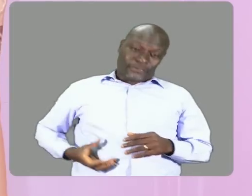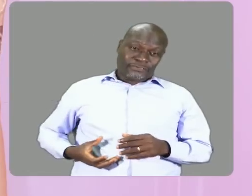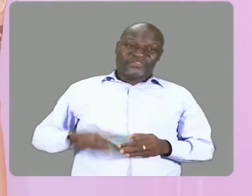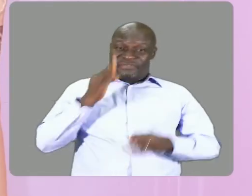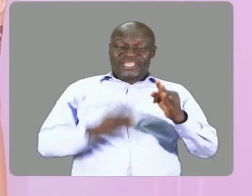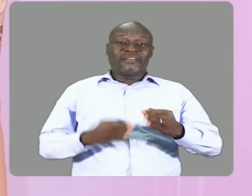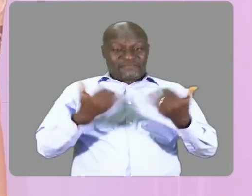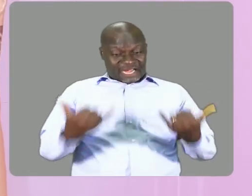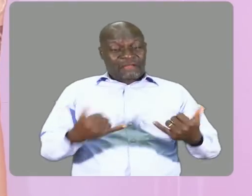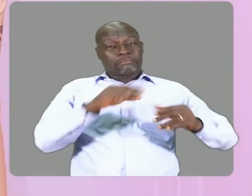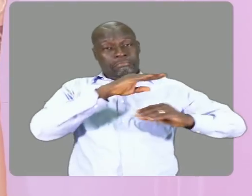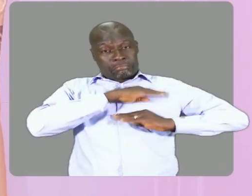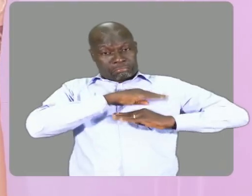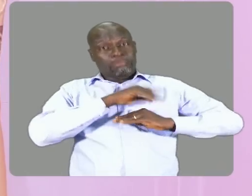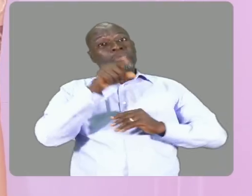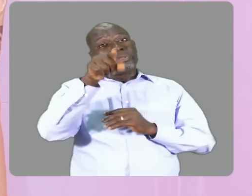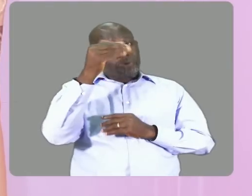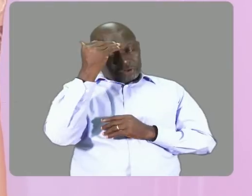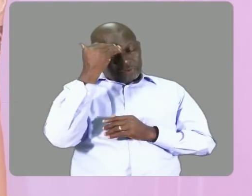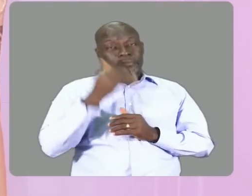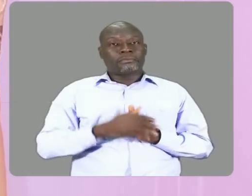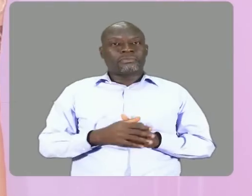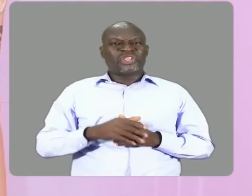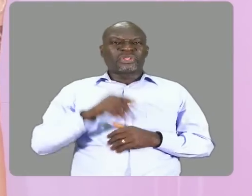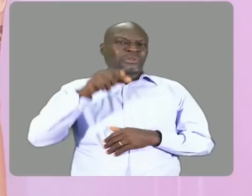for now the barrier say he will